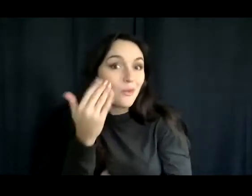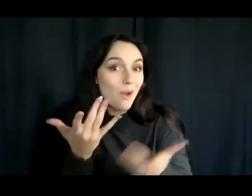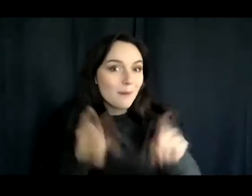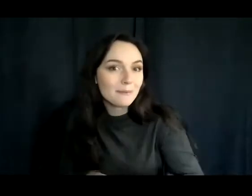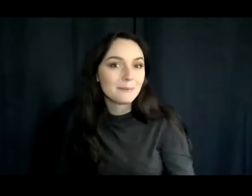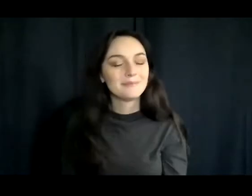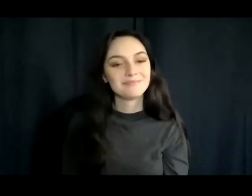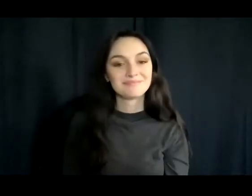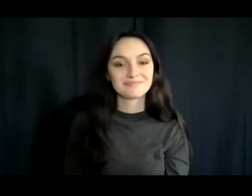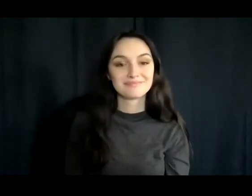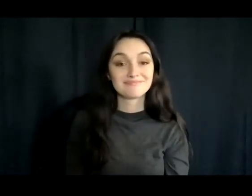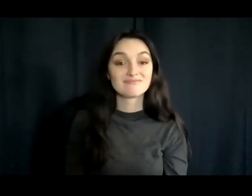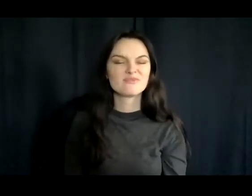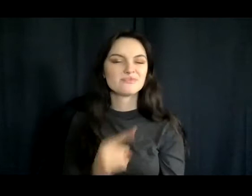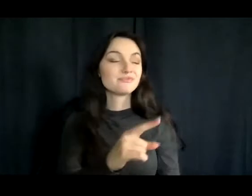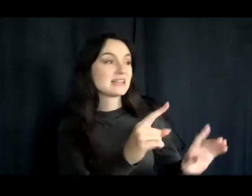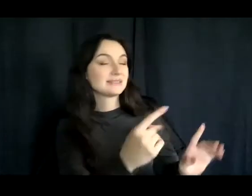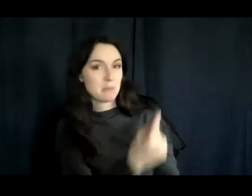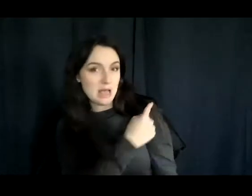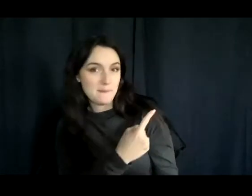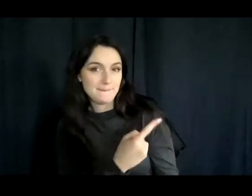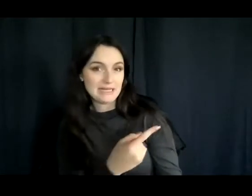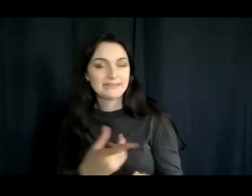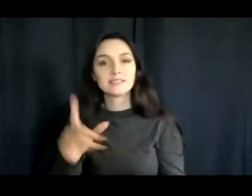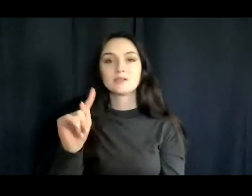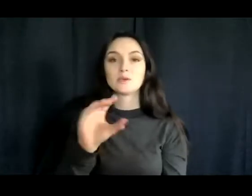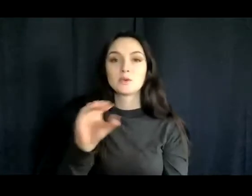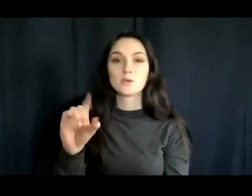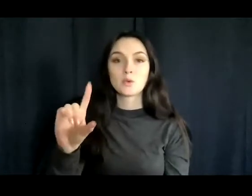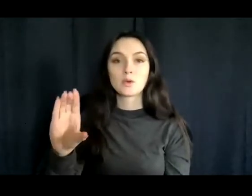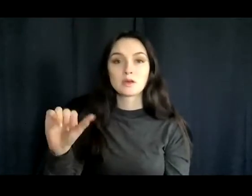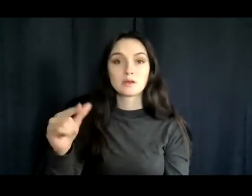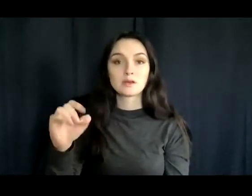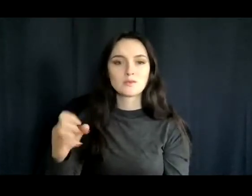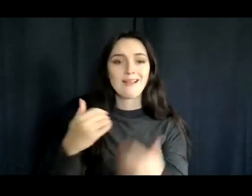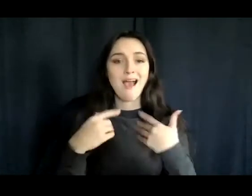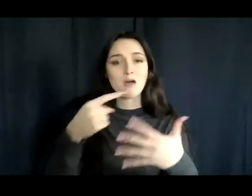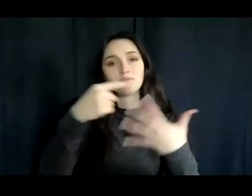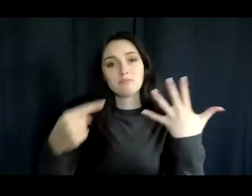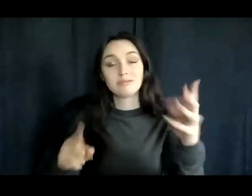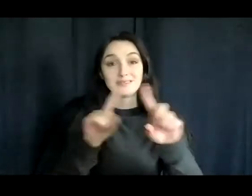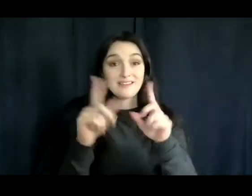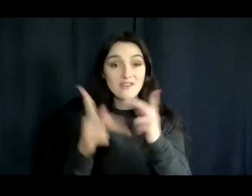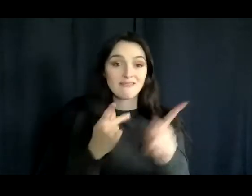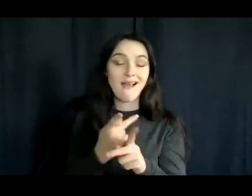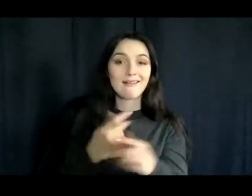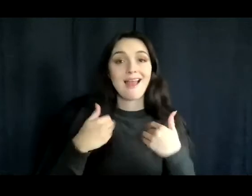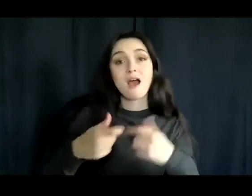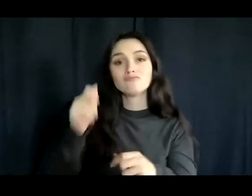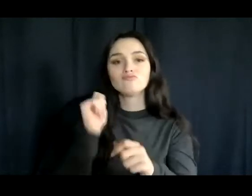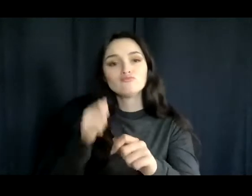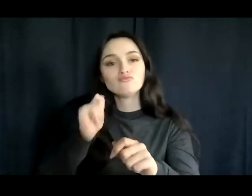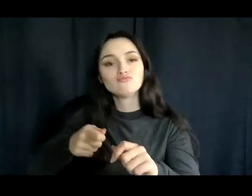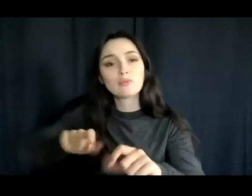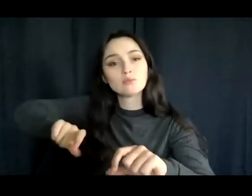our tool cage, which I think is really cool. So we've got all sorts of tools in here, everything from hammers and